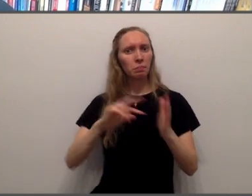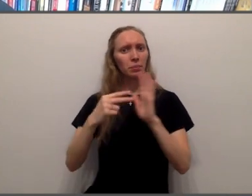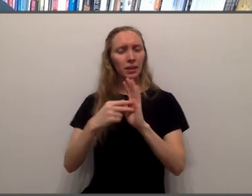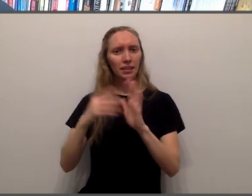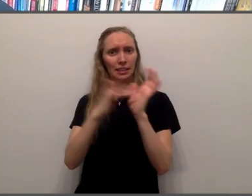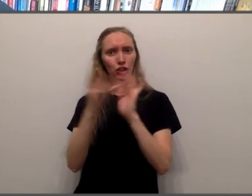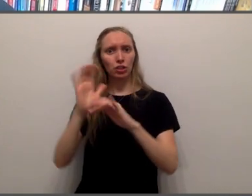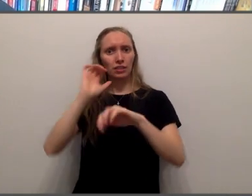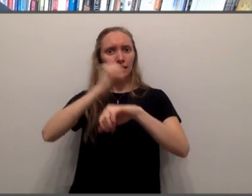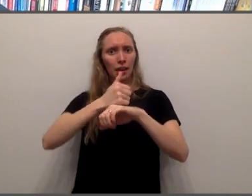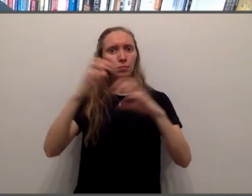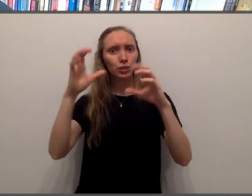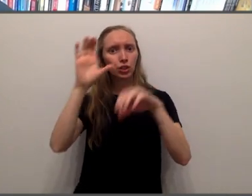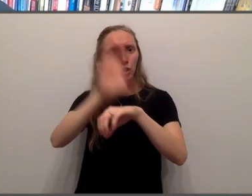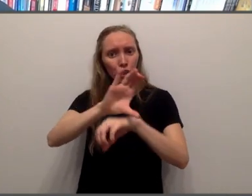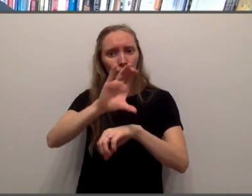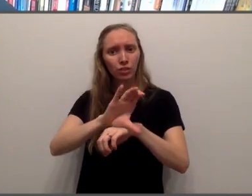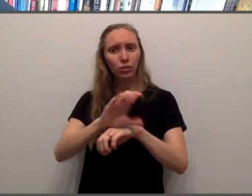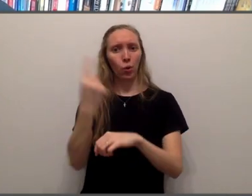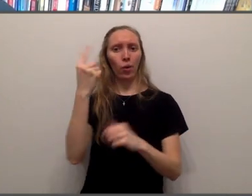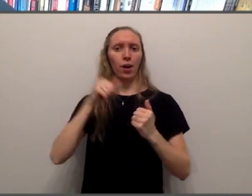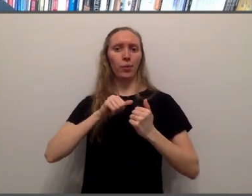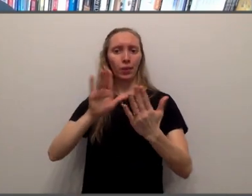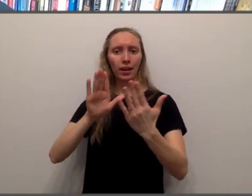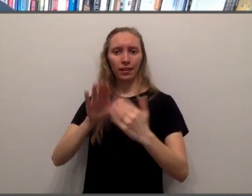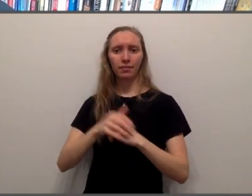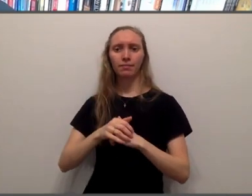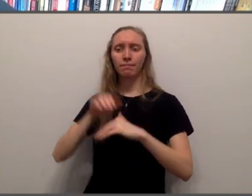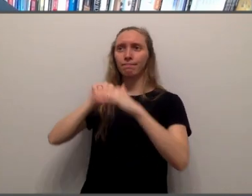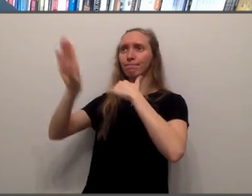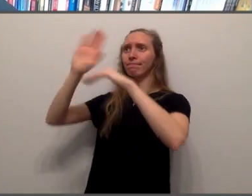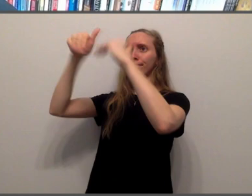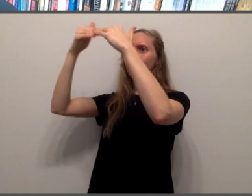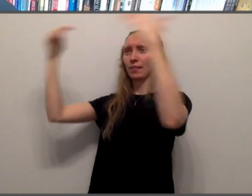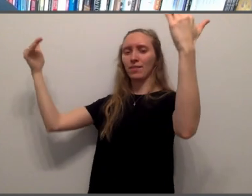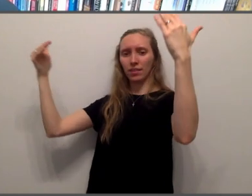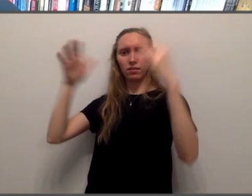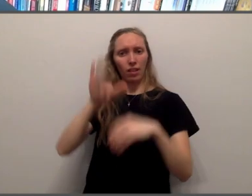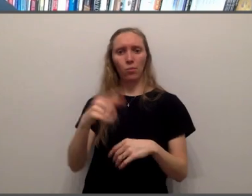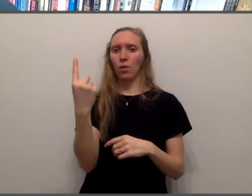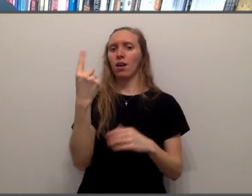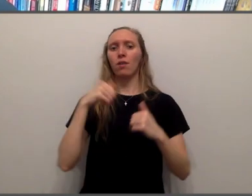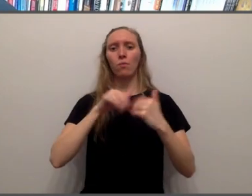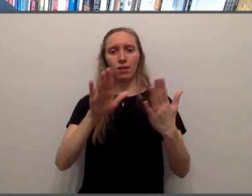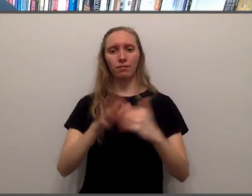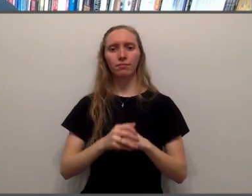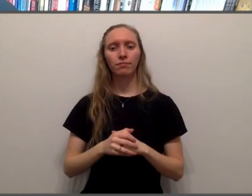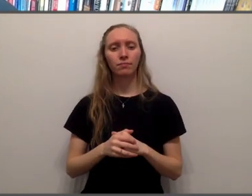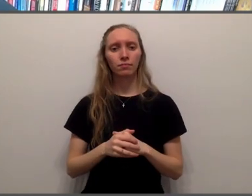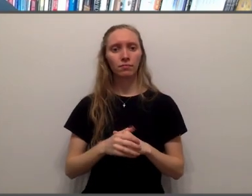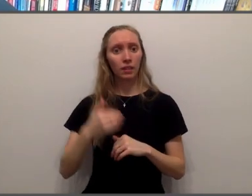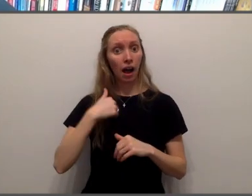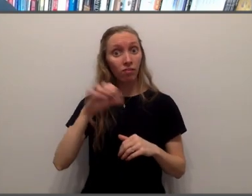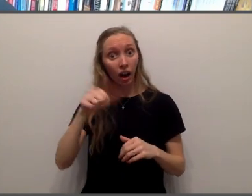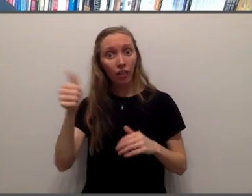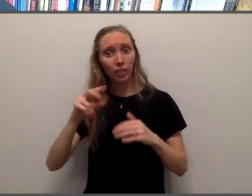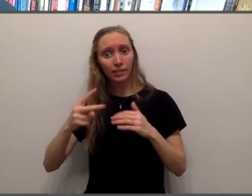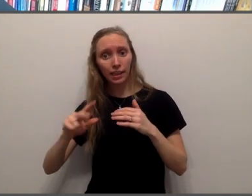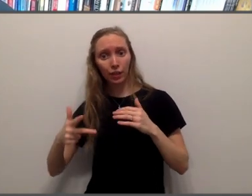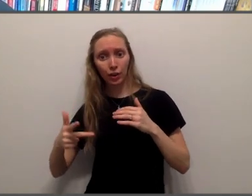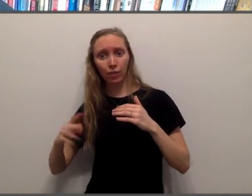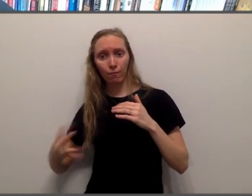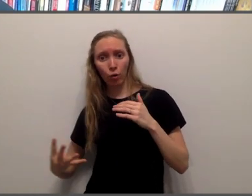the keys to the kingdom, the access to his kingdom, the invitation to his table was given to the